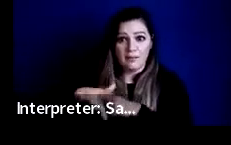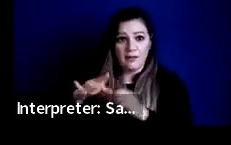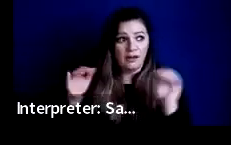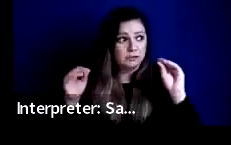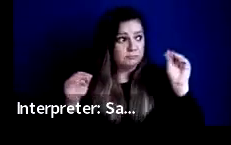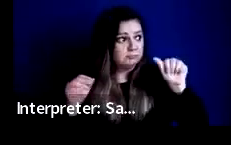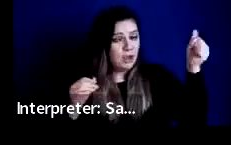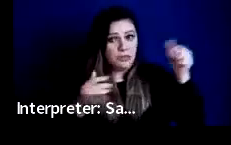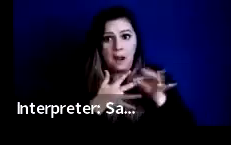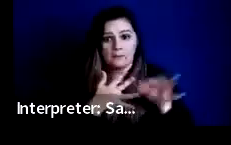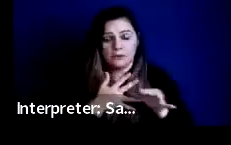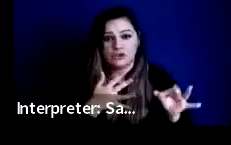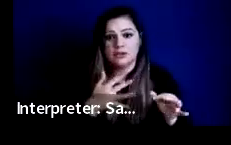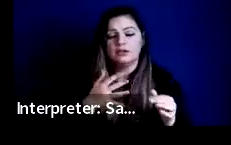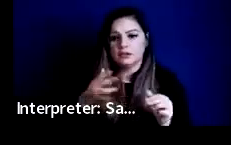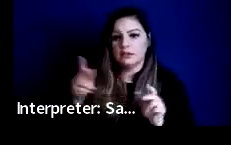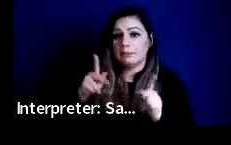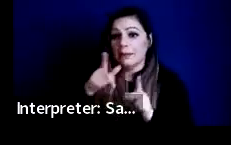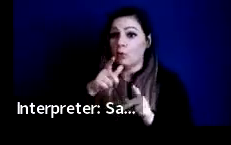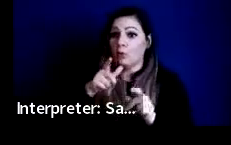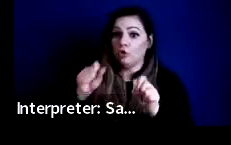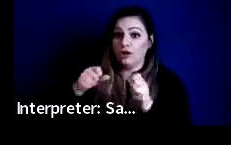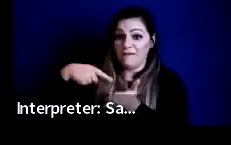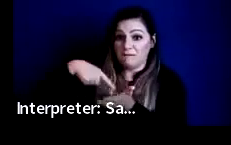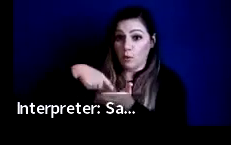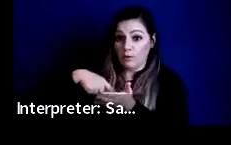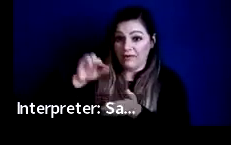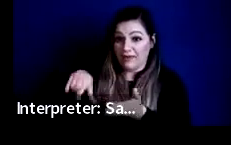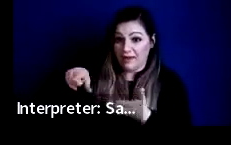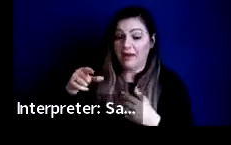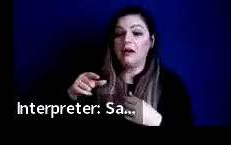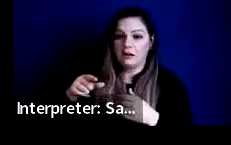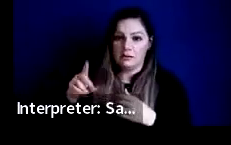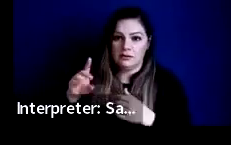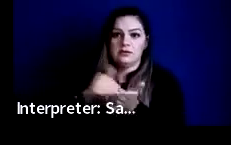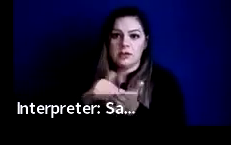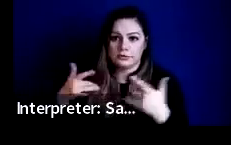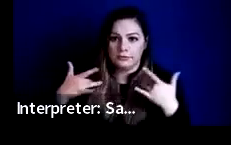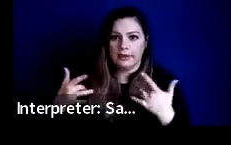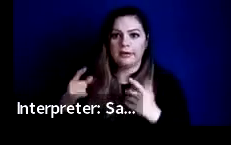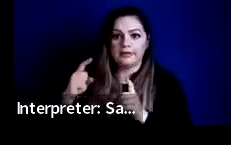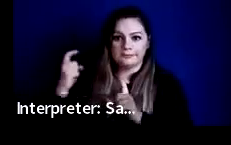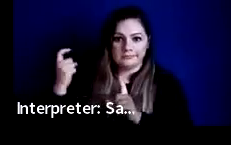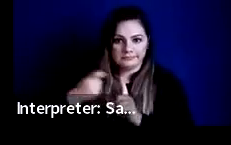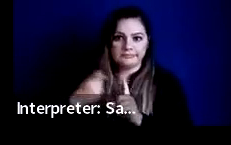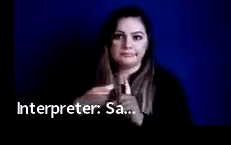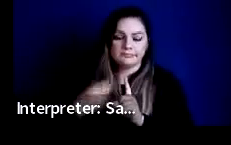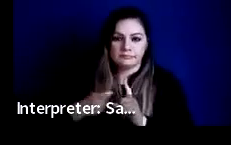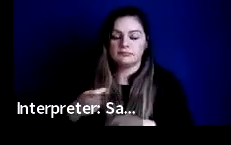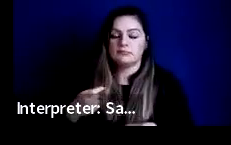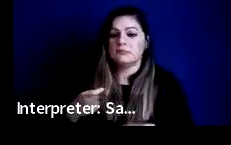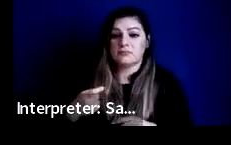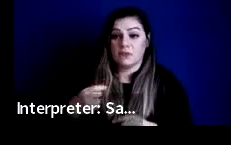to people who could afford it. And in that case, in that time, it was white women for pretty much any